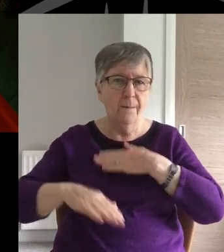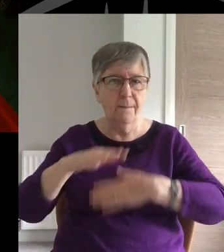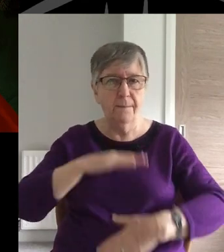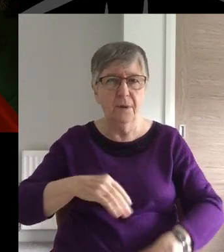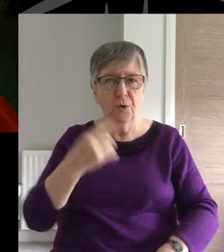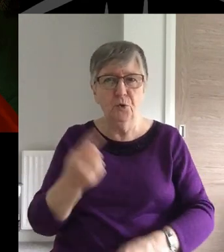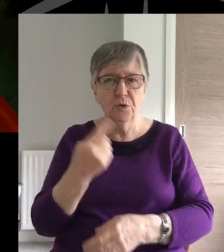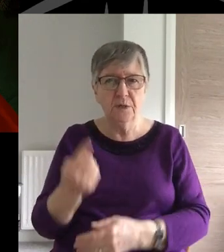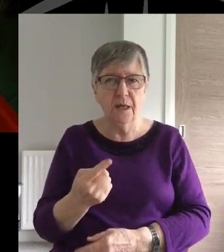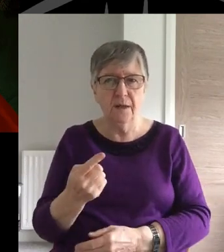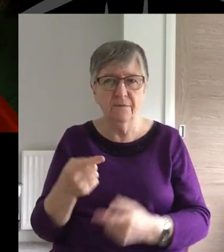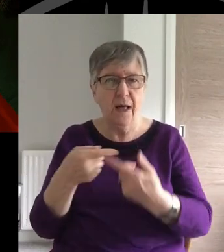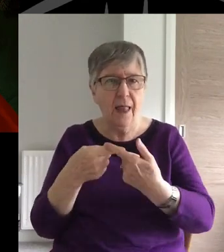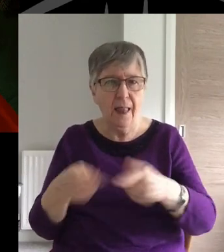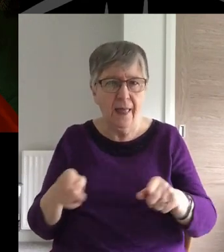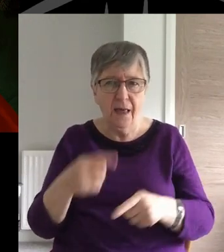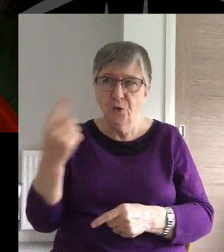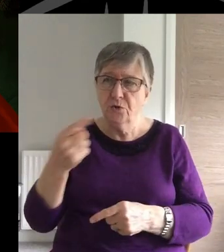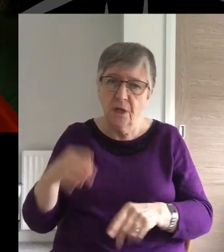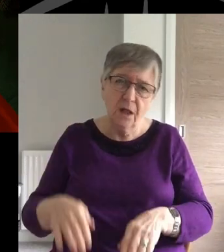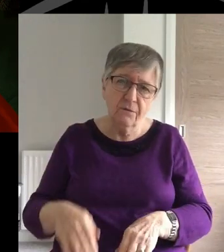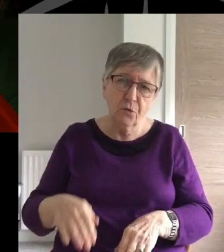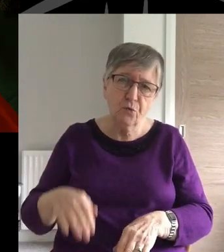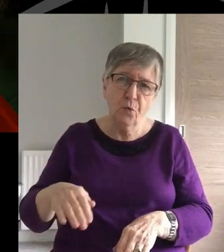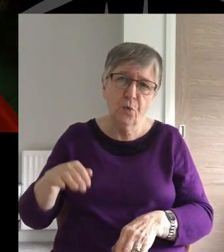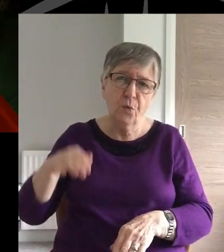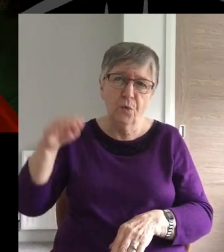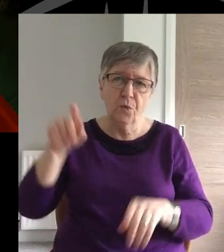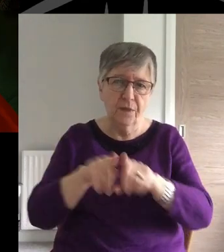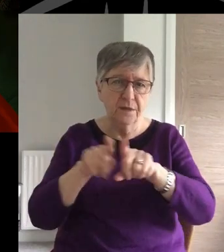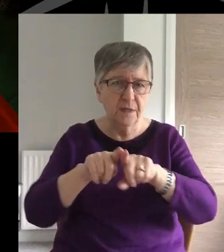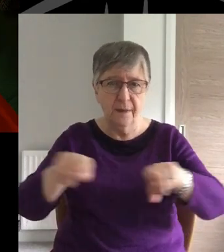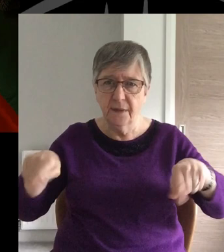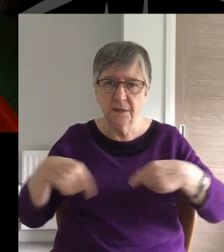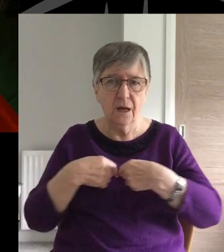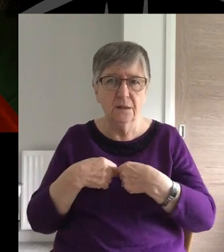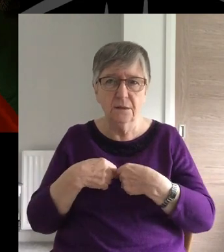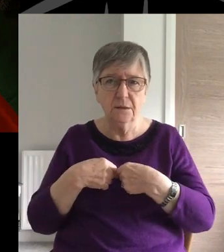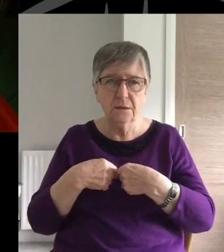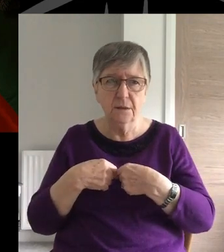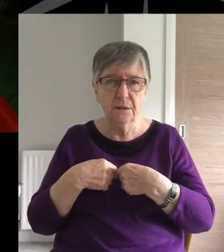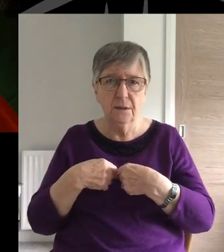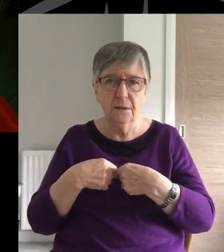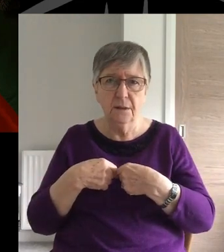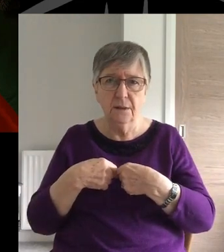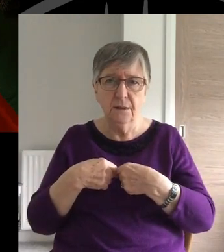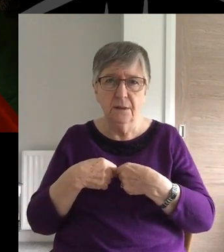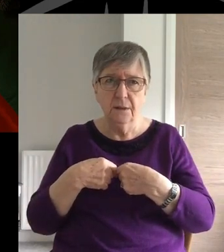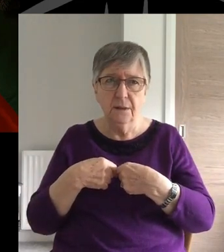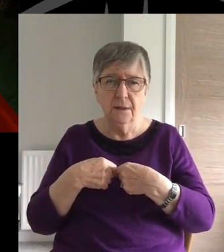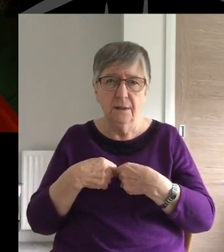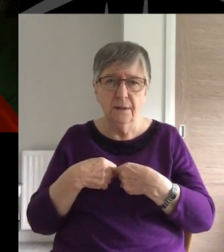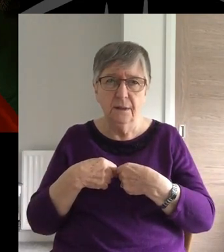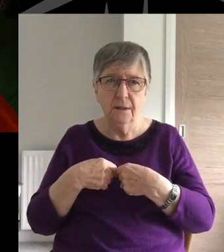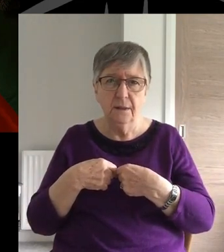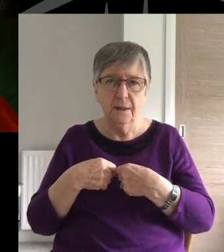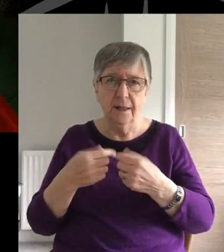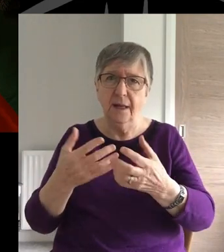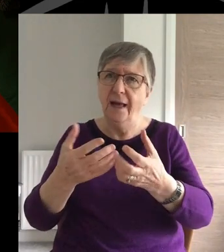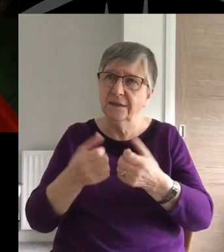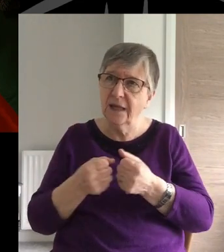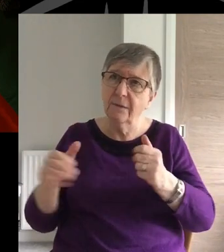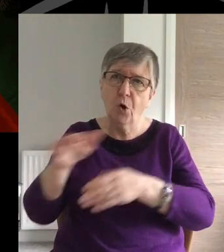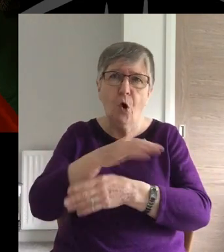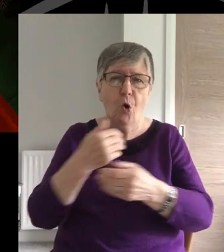humble yourself. You should let yourself grow bit by bit, stage by stage, day by day, and take in that all